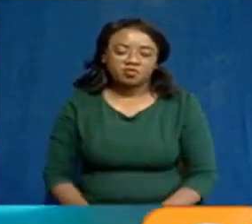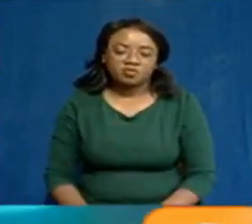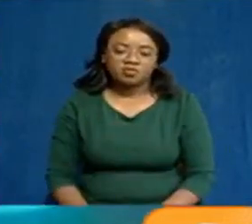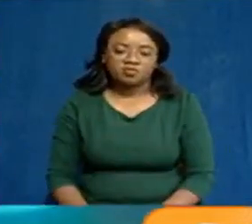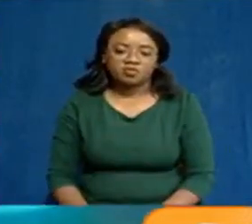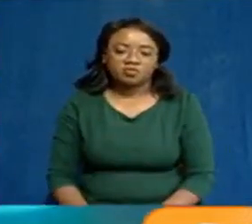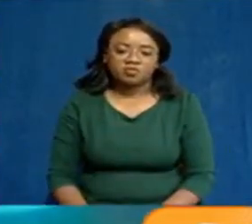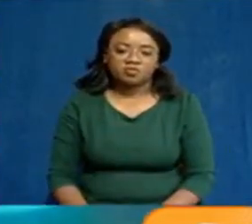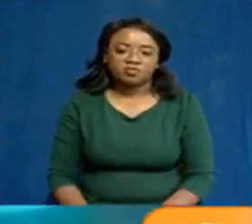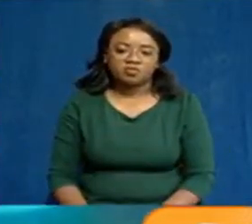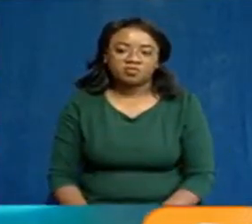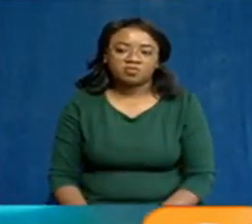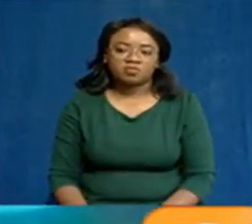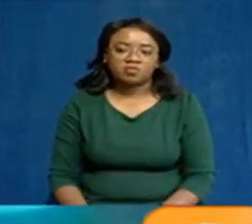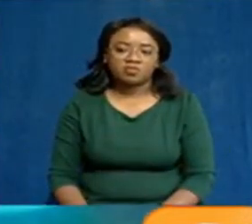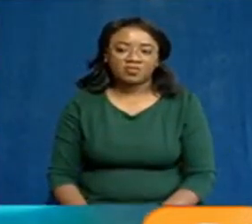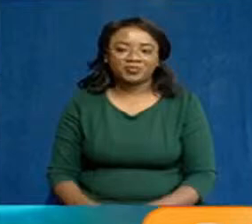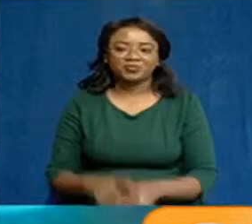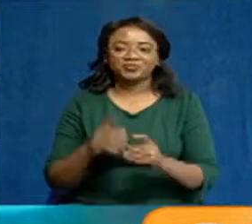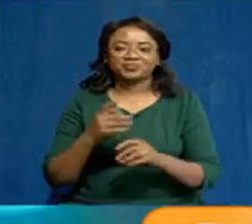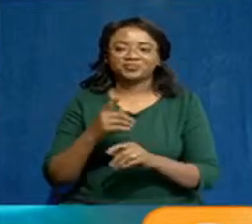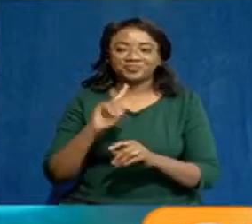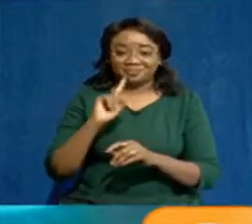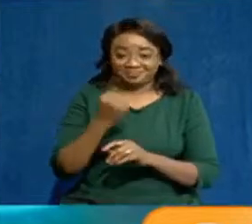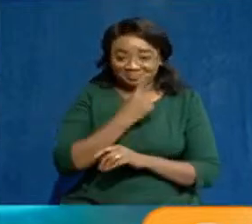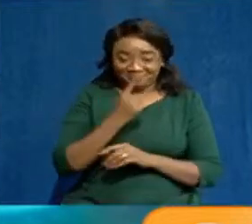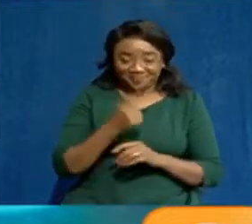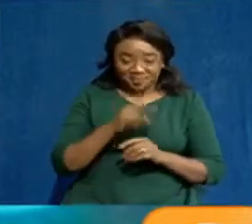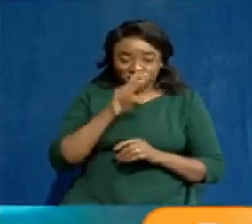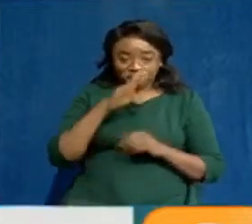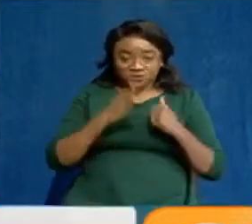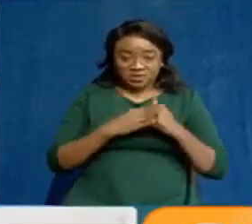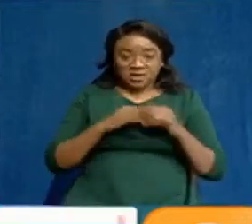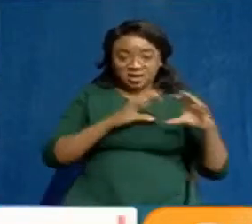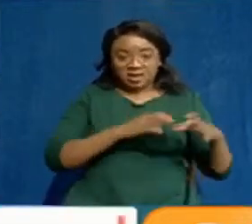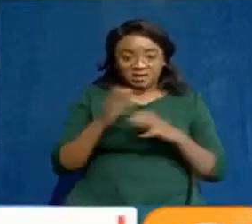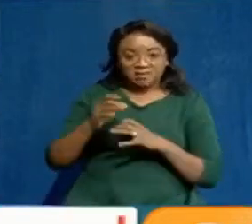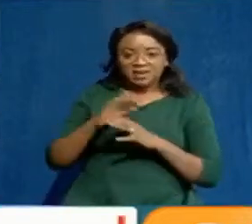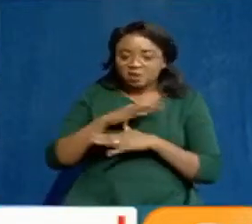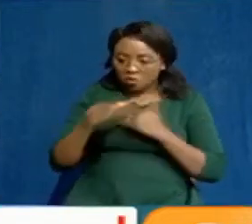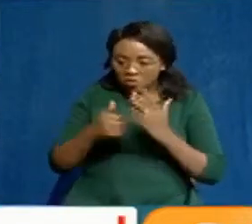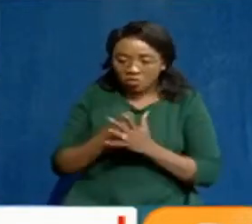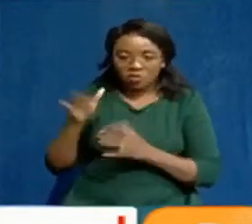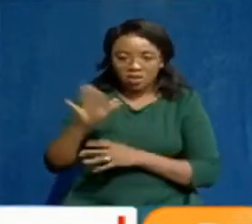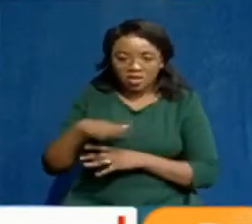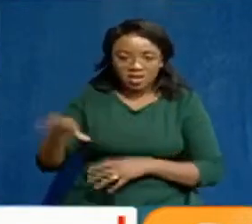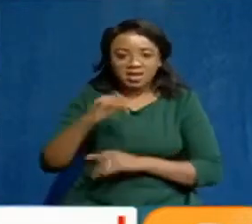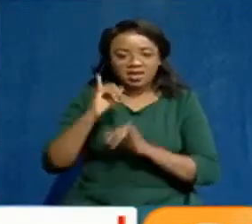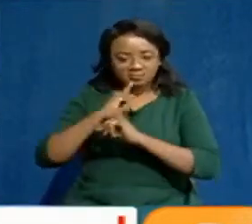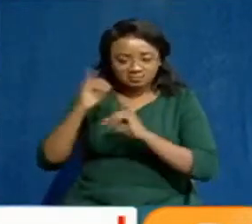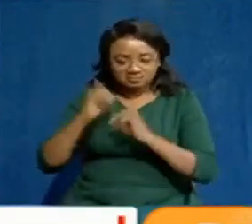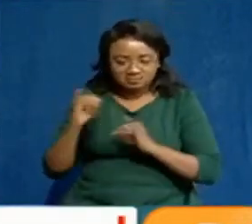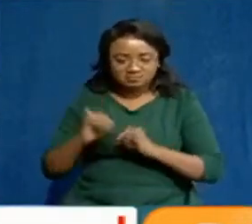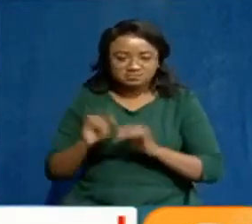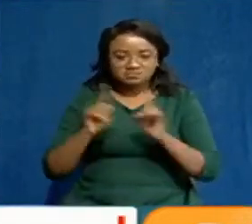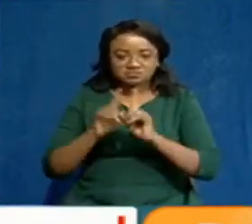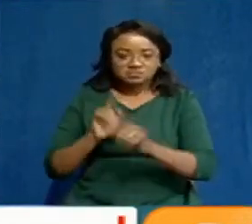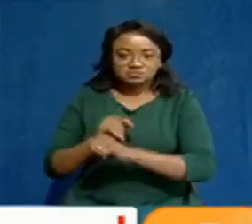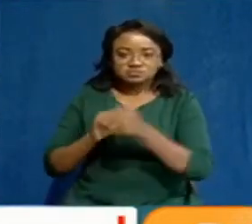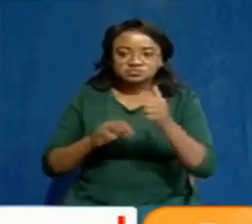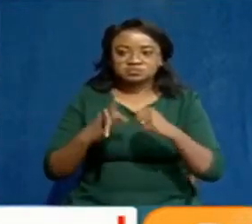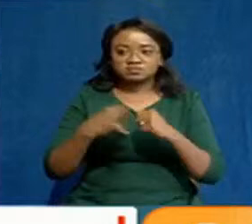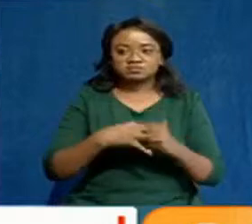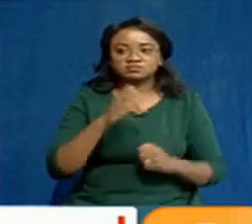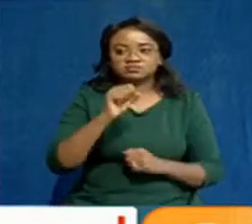first phase of the 29 companies, they cleaned all the sites. The 85 companies, the second